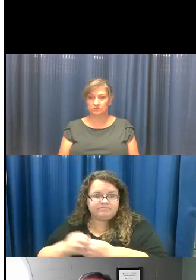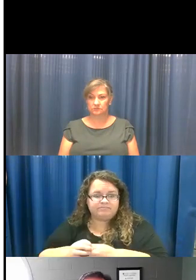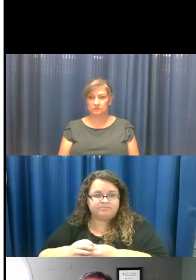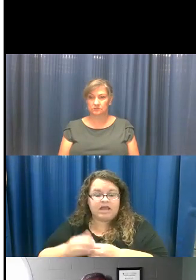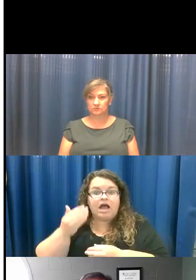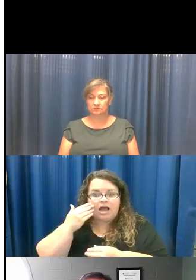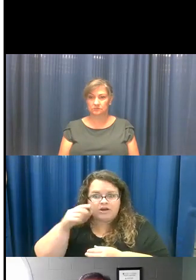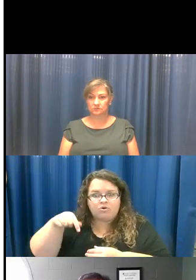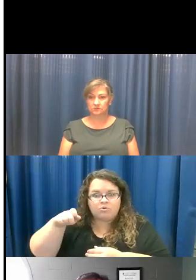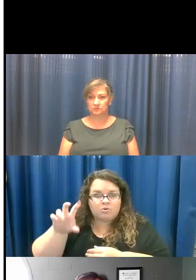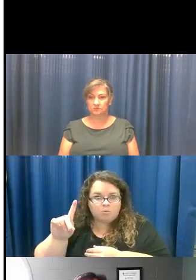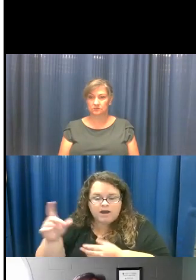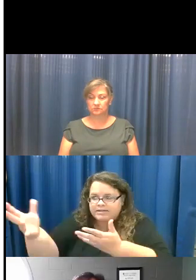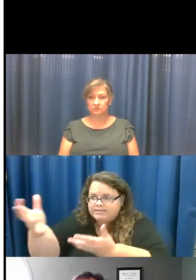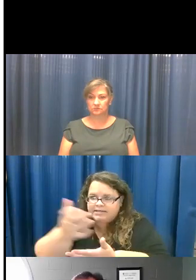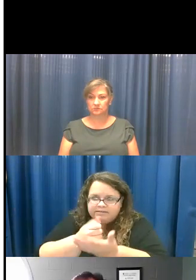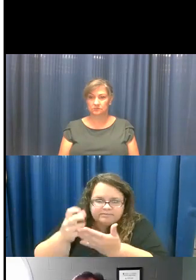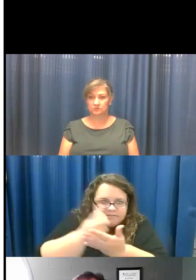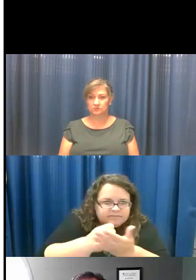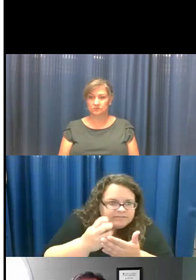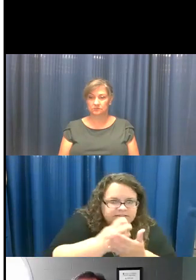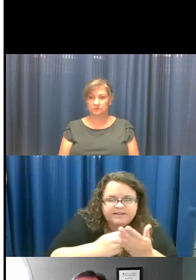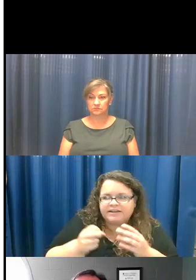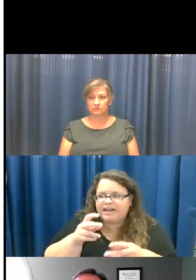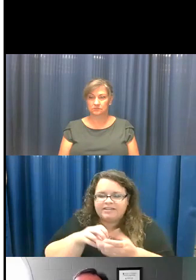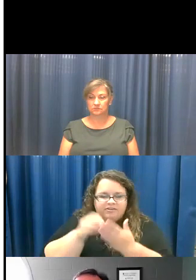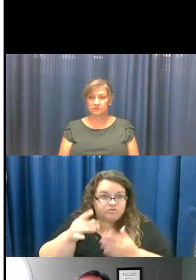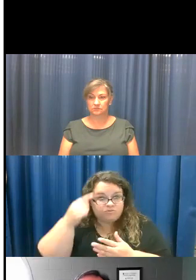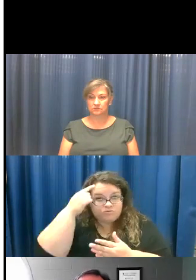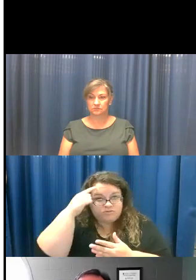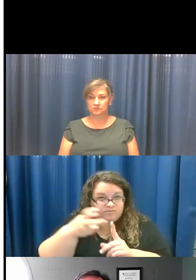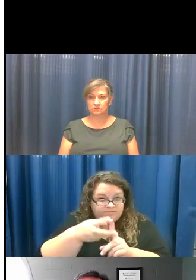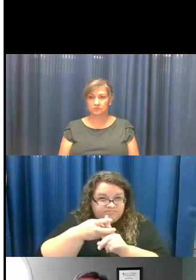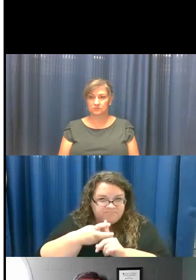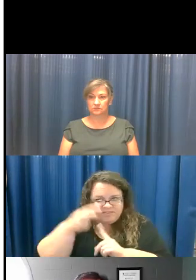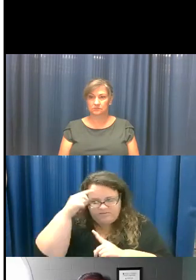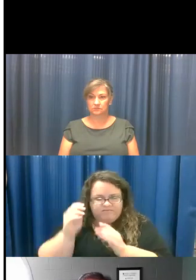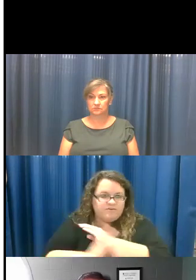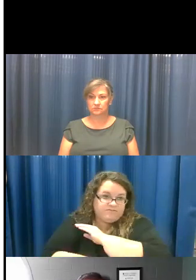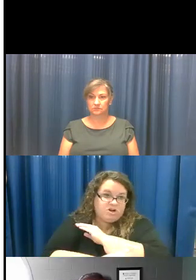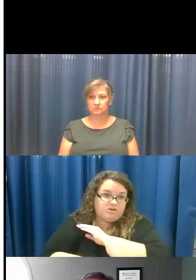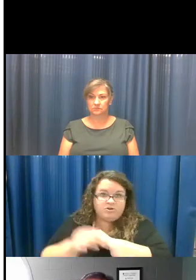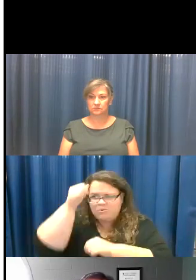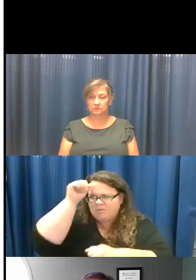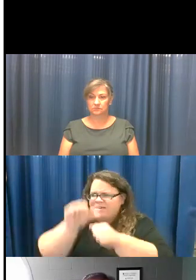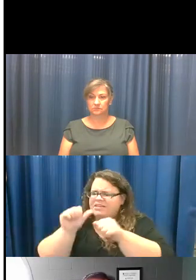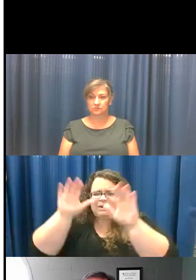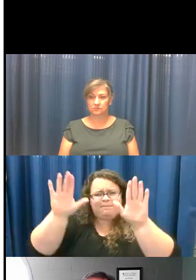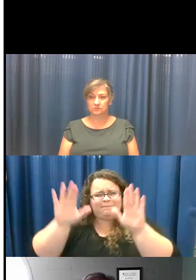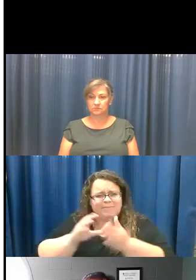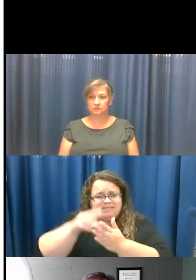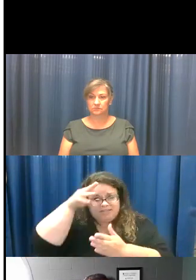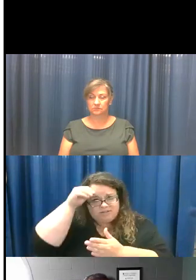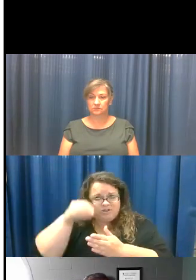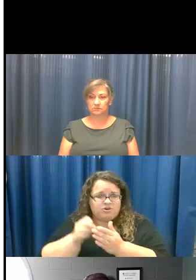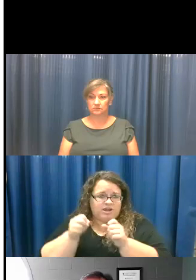now for fall semester projects. Remember, these are extraordinary learning opportunities where our students